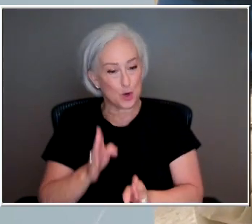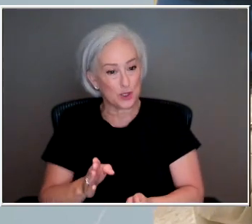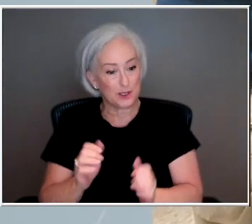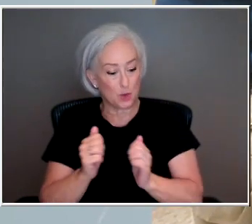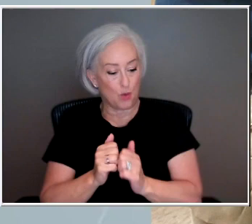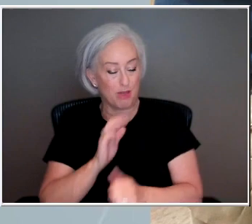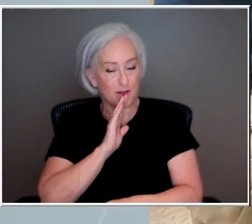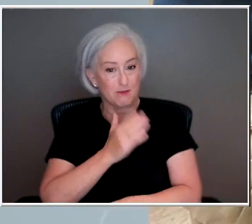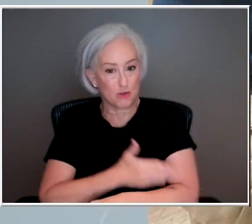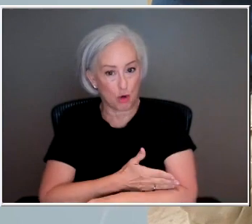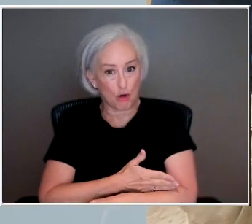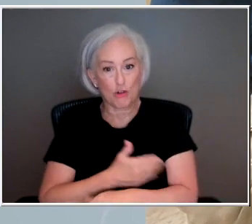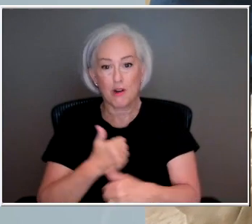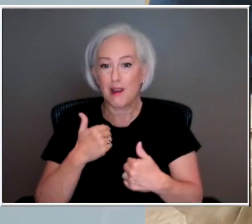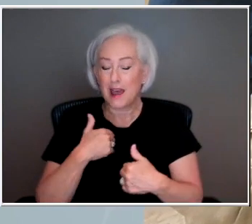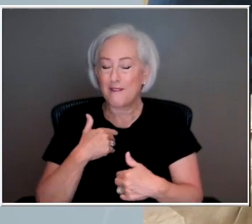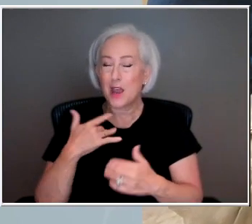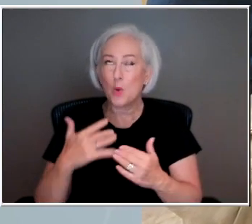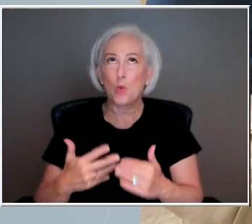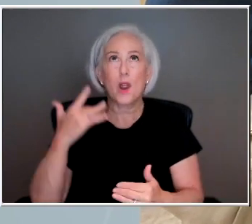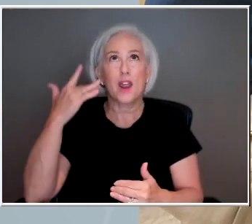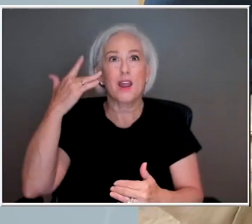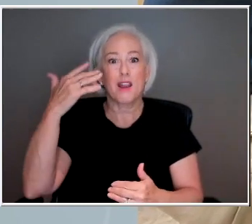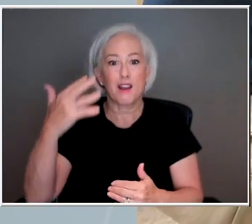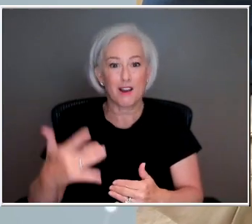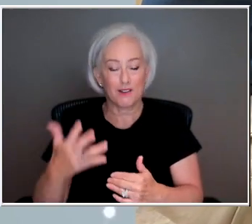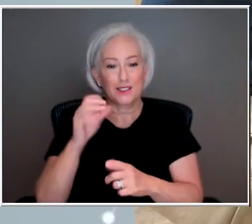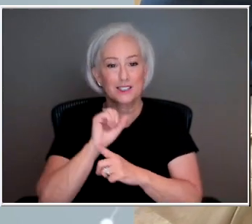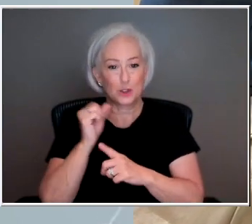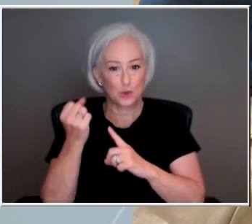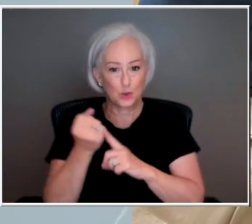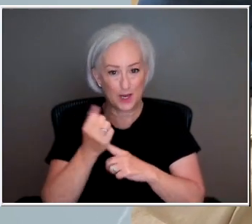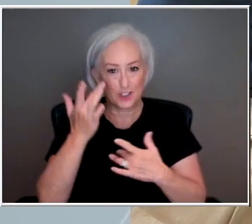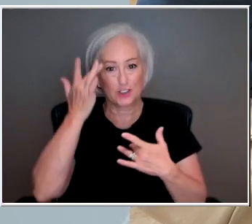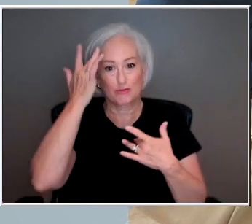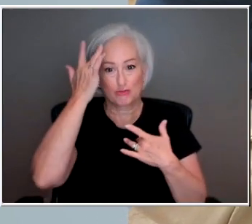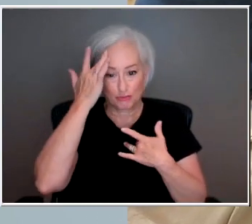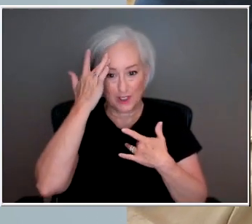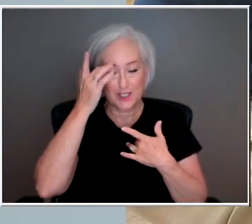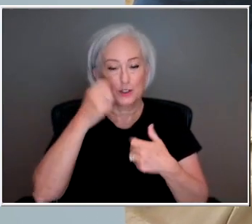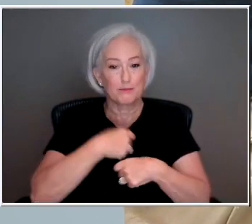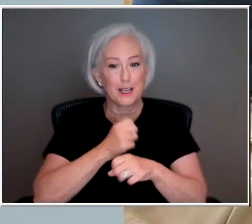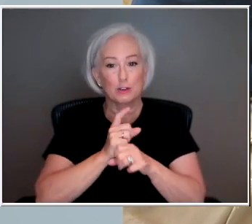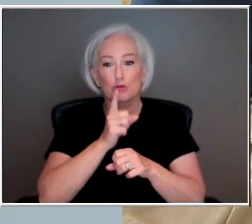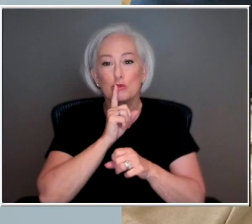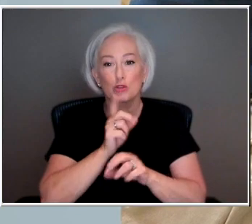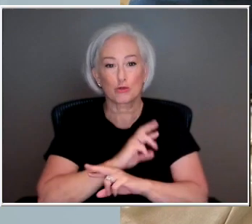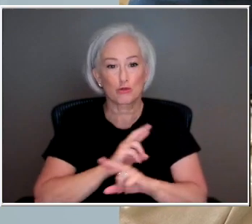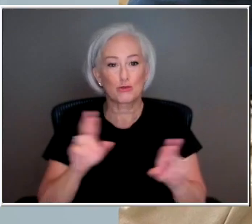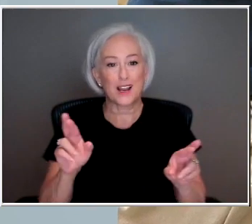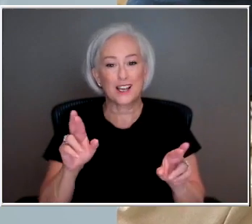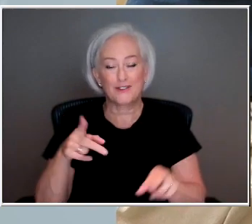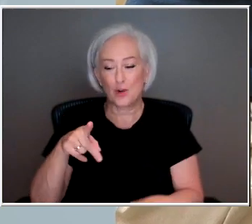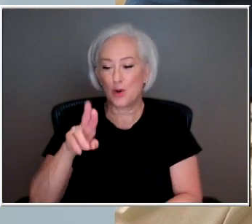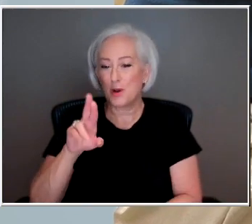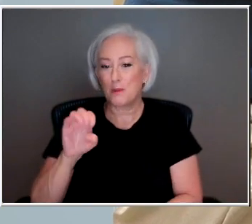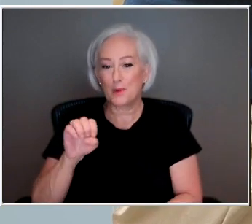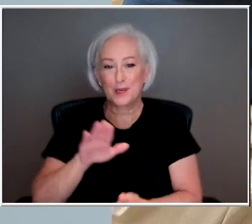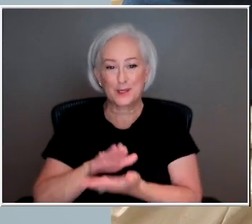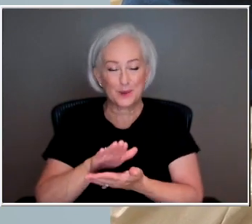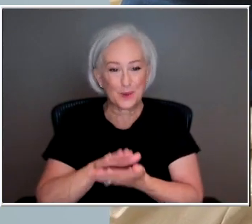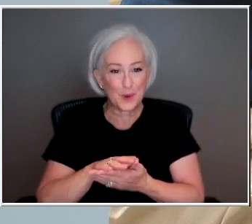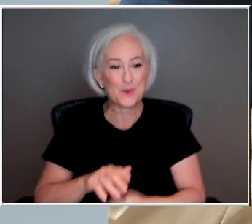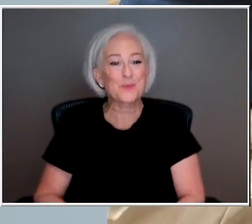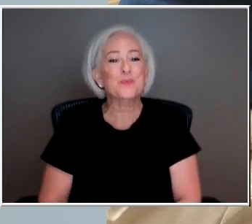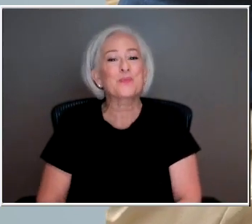took just to make sure that she was ready for preschool. But before we meet that mom, let's go inside the Neonatal Medical Home